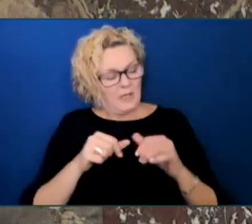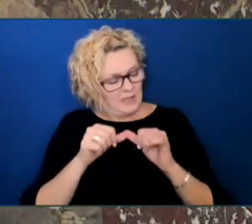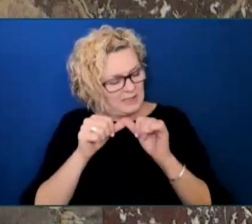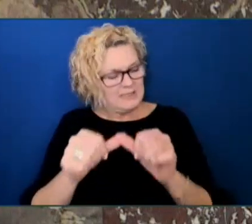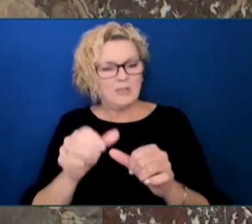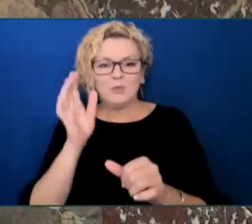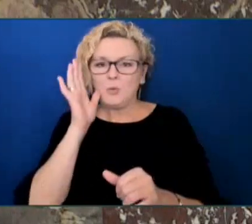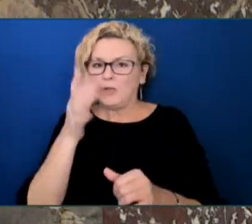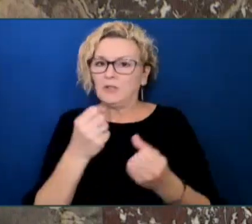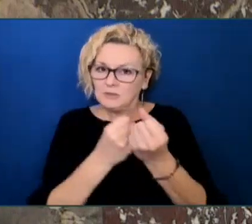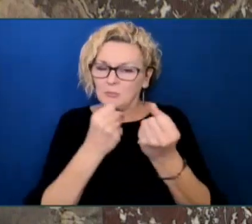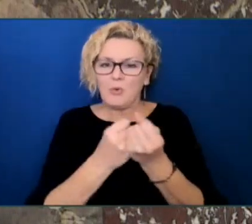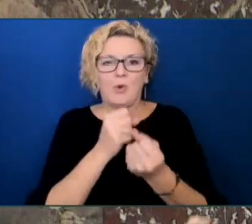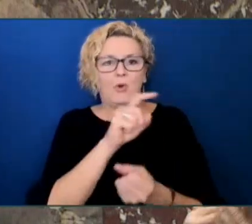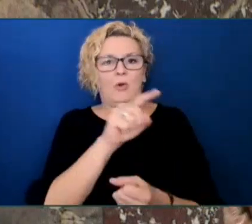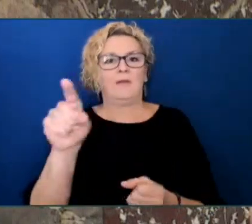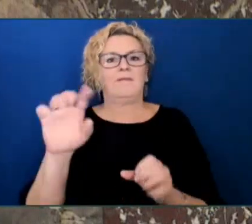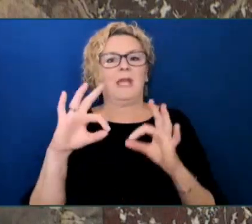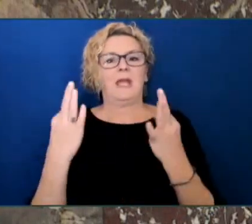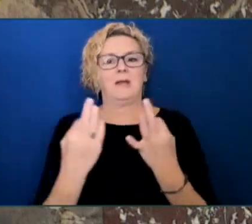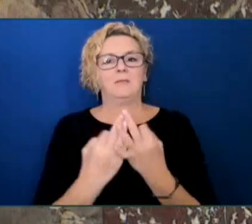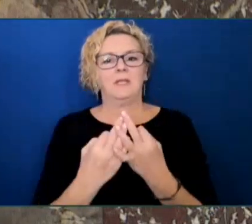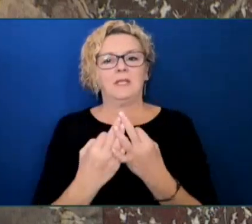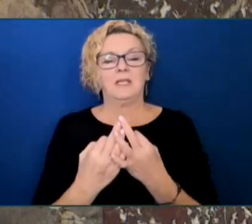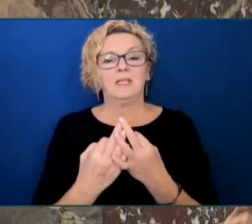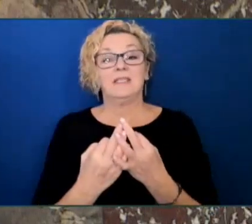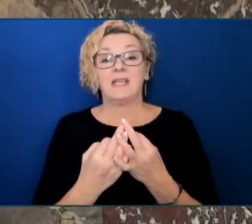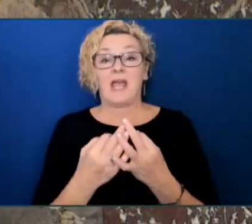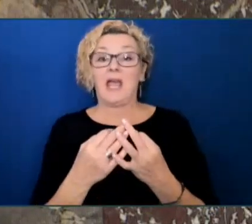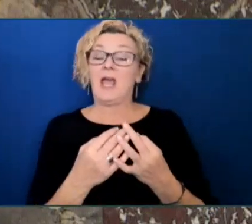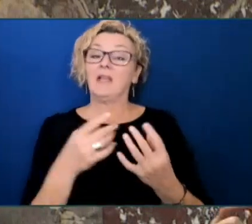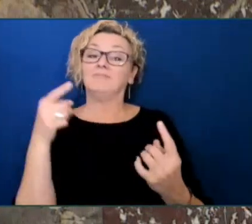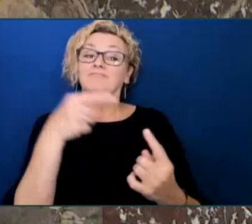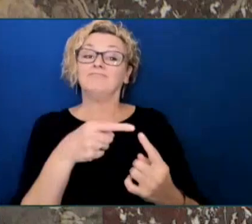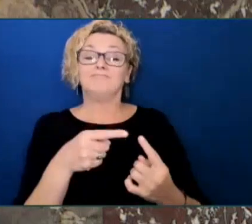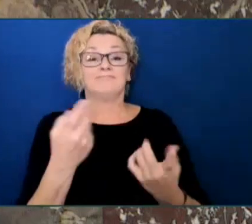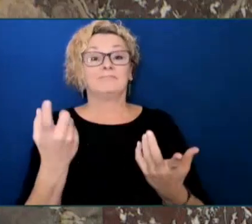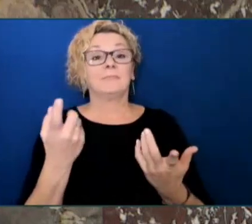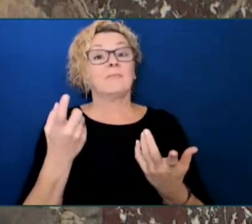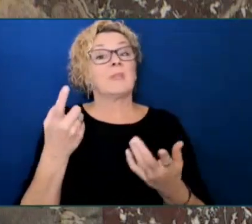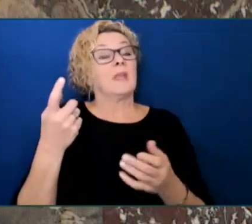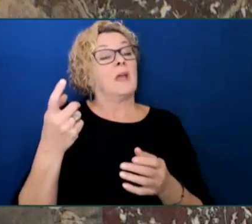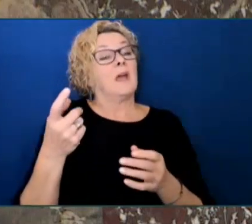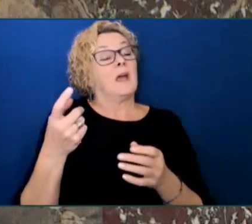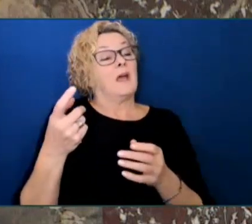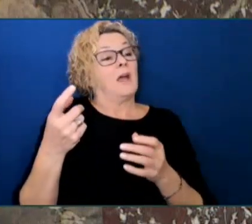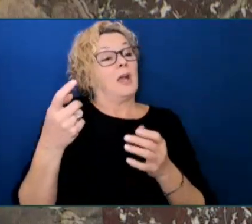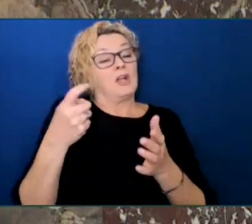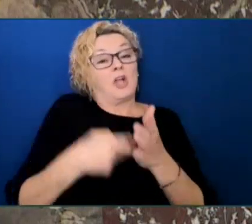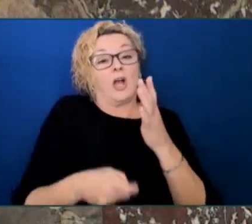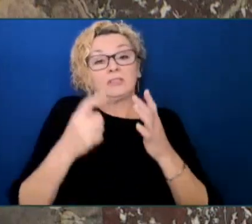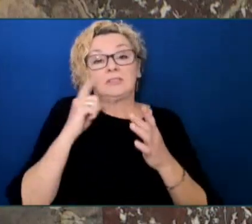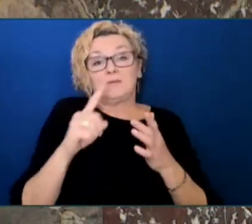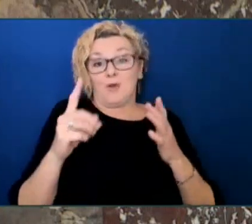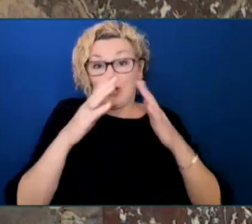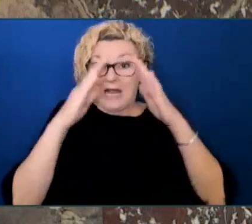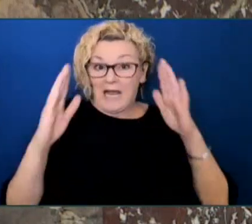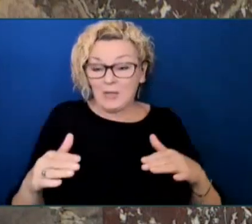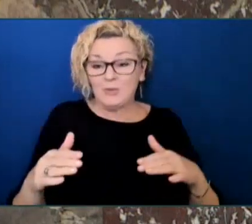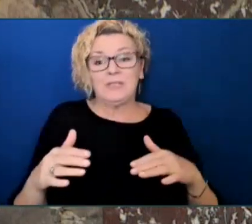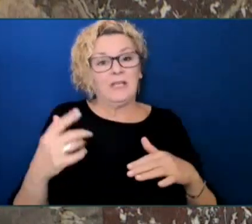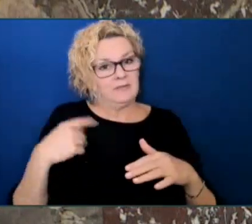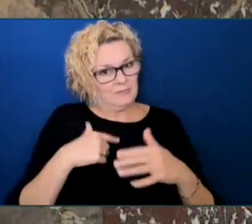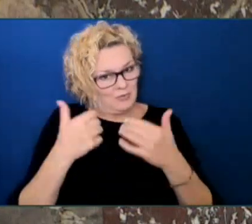they face, the cost of housing, which the opposition votes against every single action we're trying to take to provide